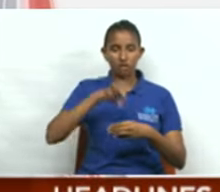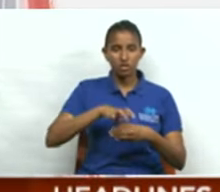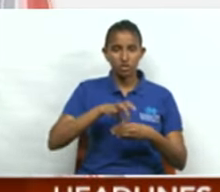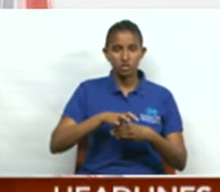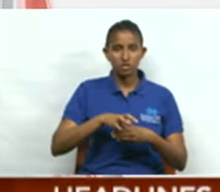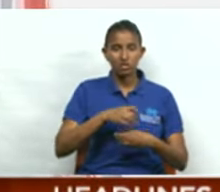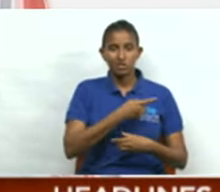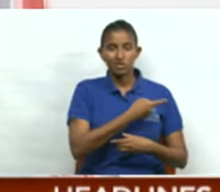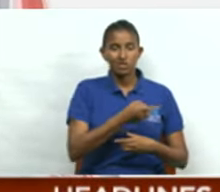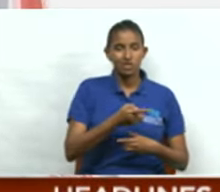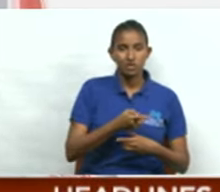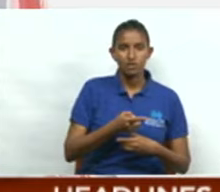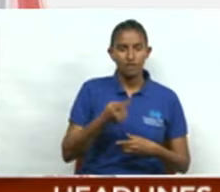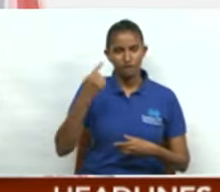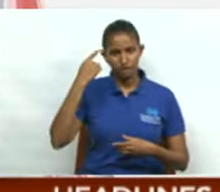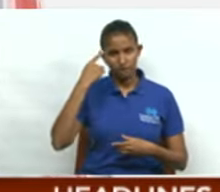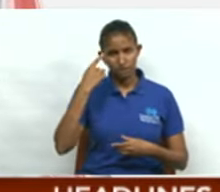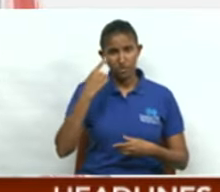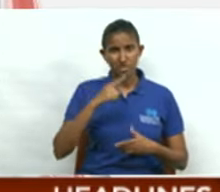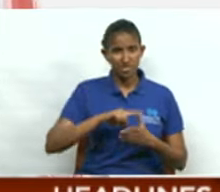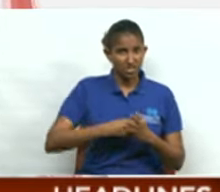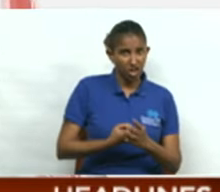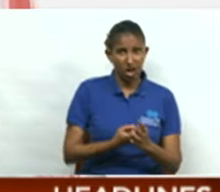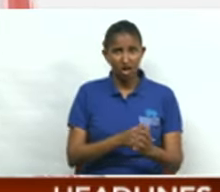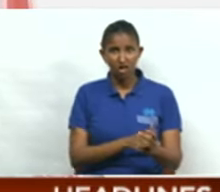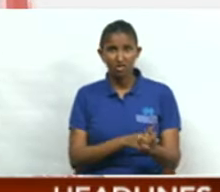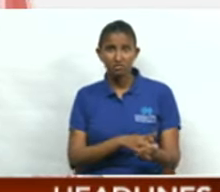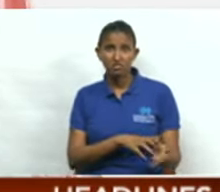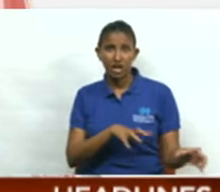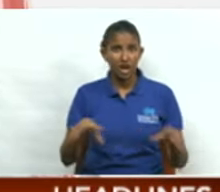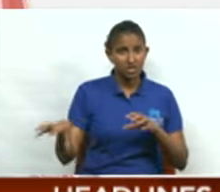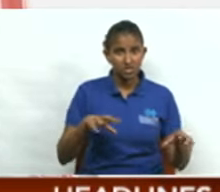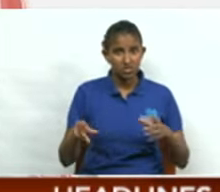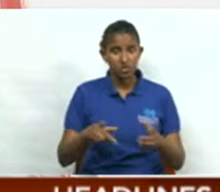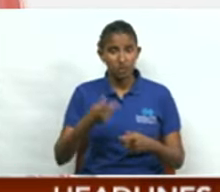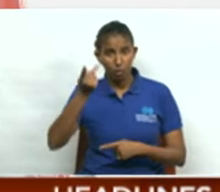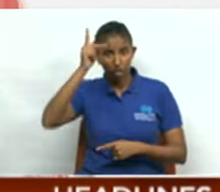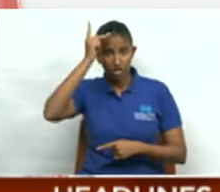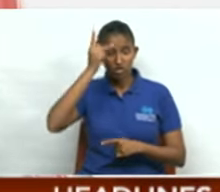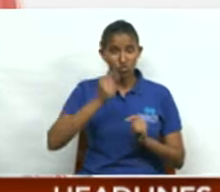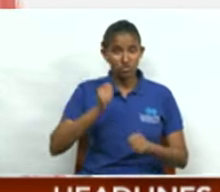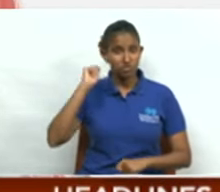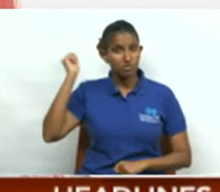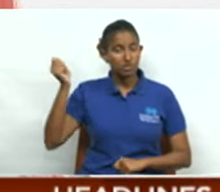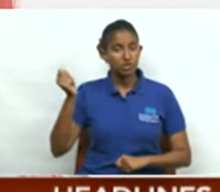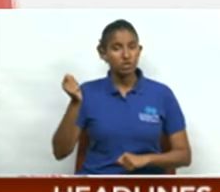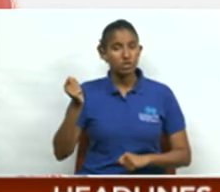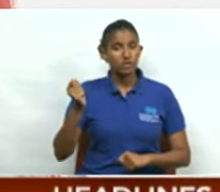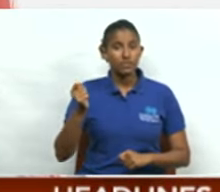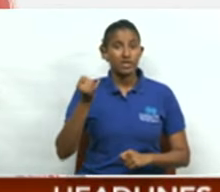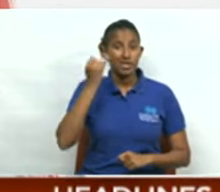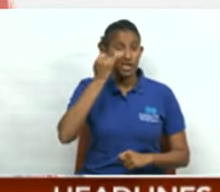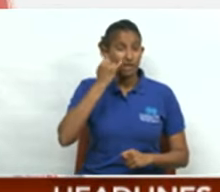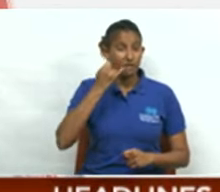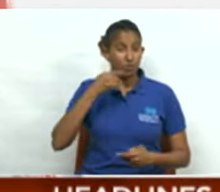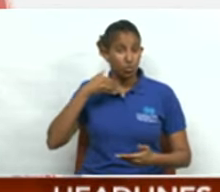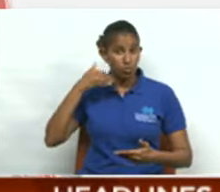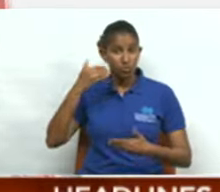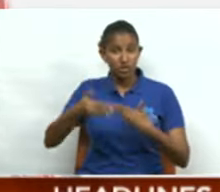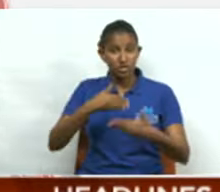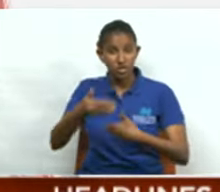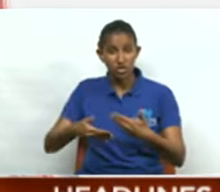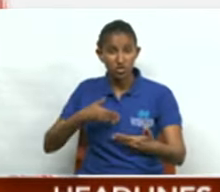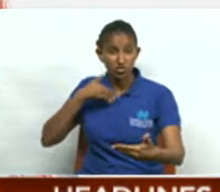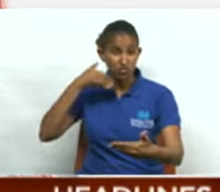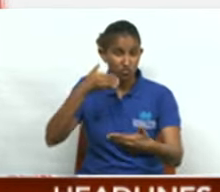tempo in the country. And I think that's basically where we headed. But as to whether we reach that stage yet where an election date